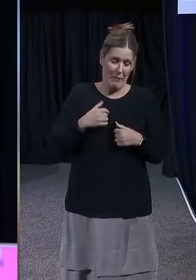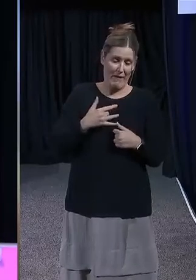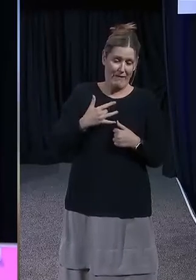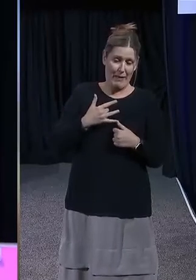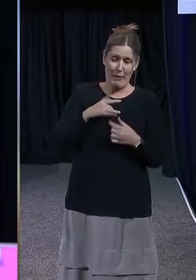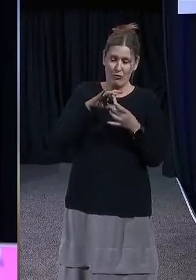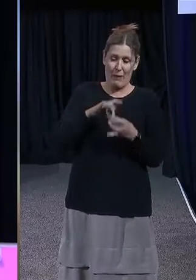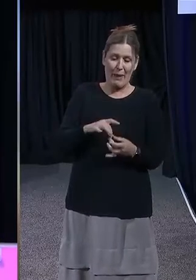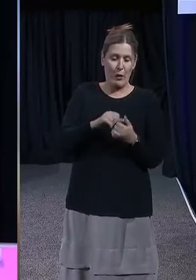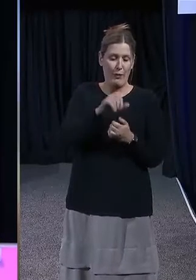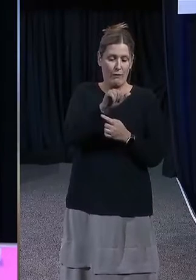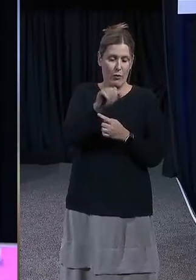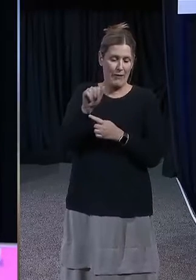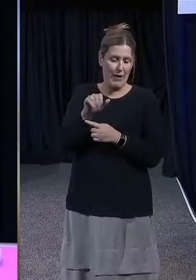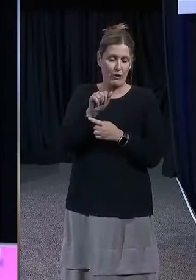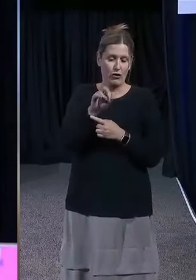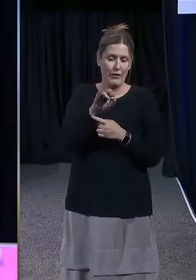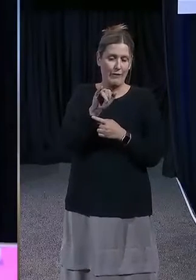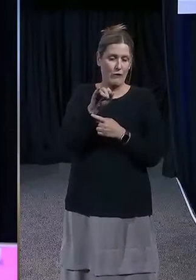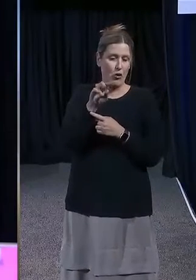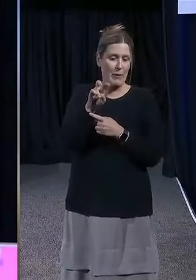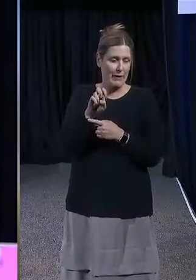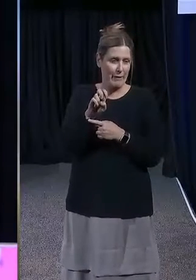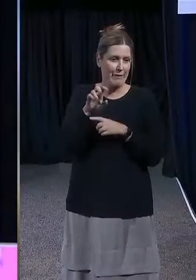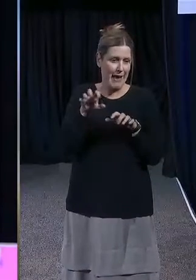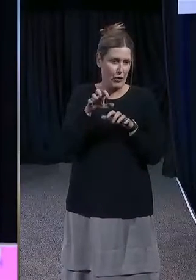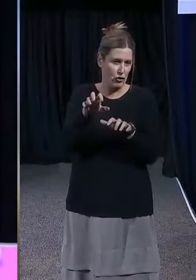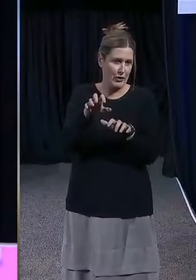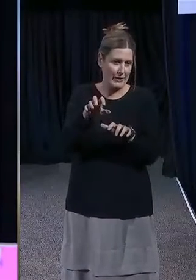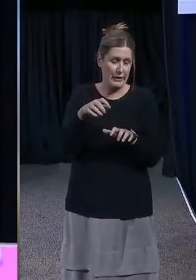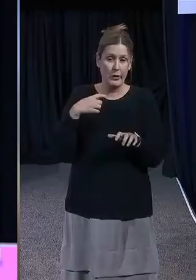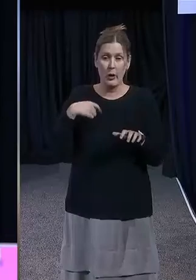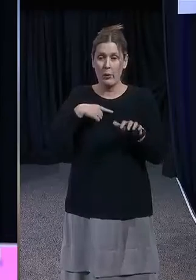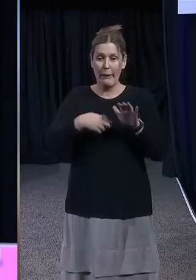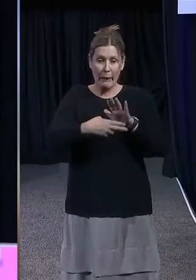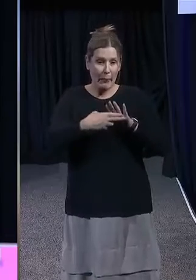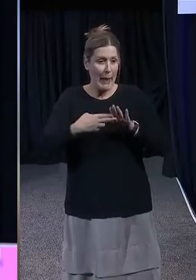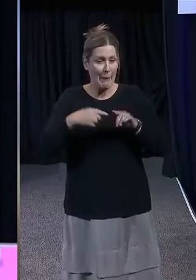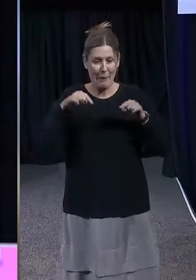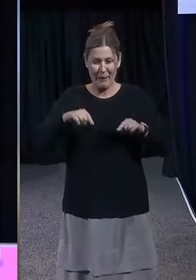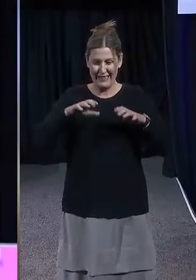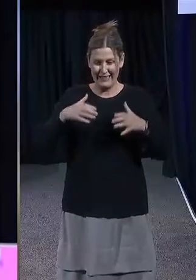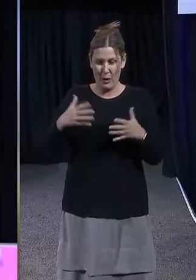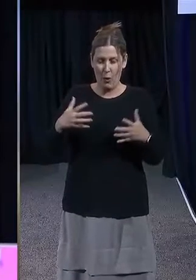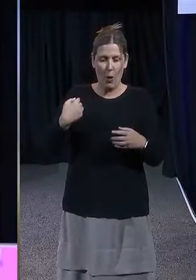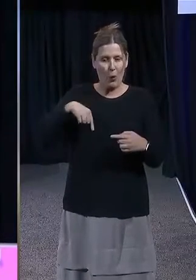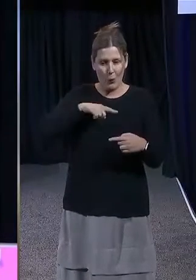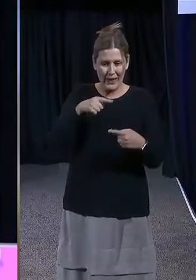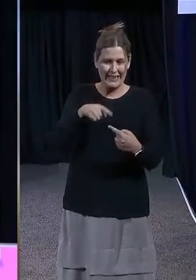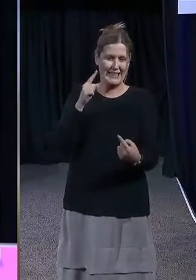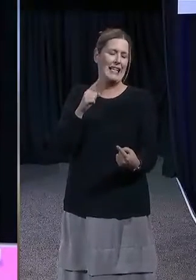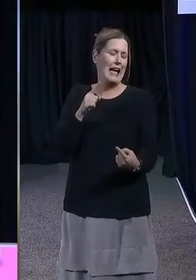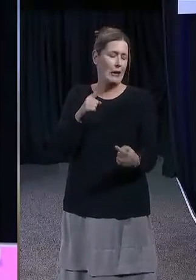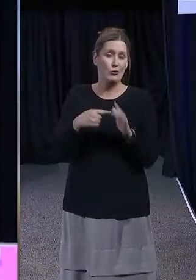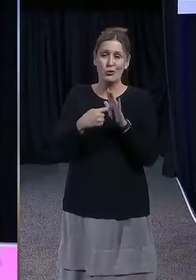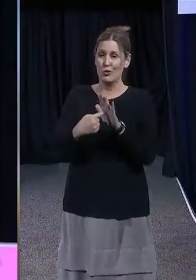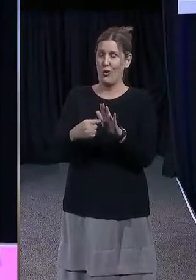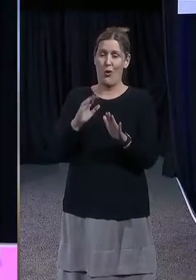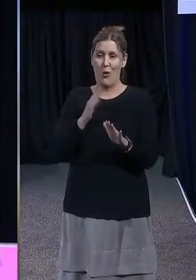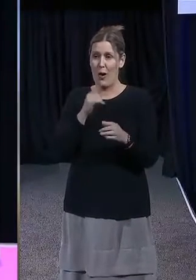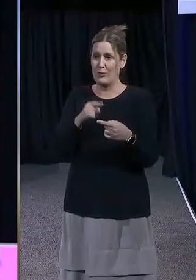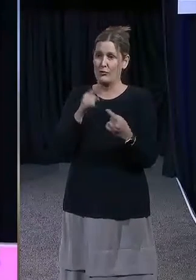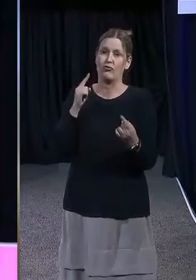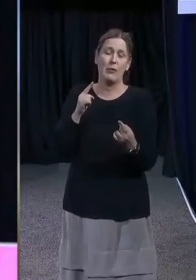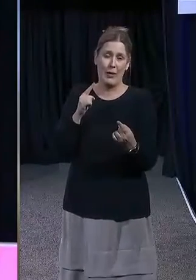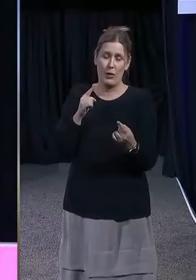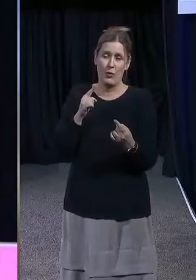around affirmative action. And so we labeled this section, "We Dissent," to express our disagreement